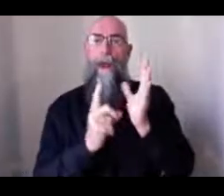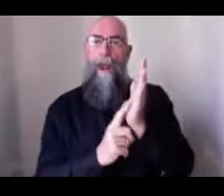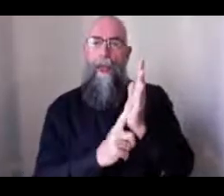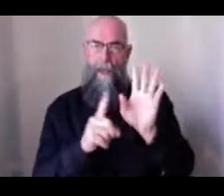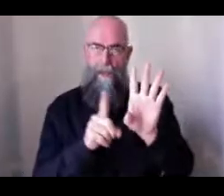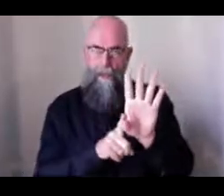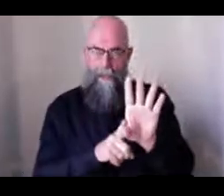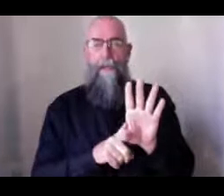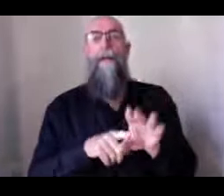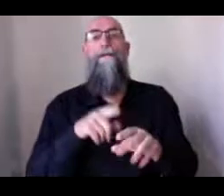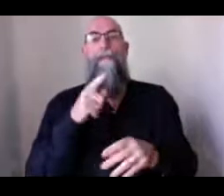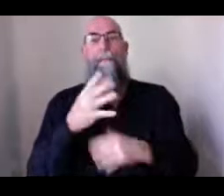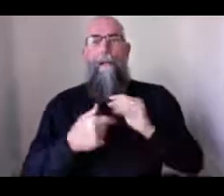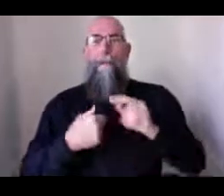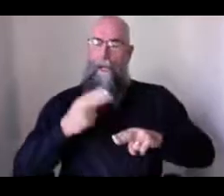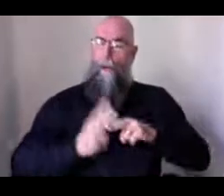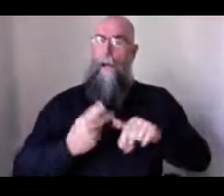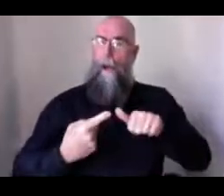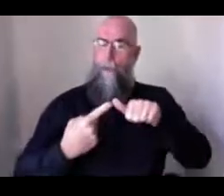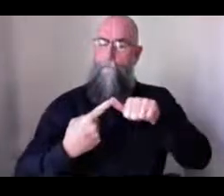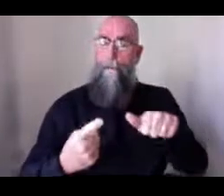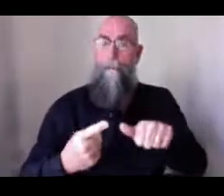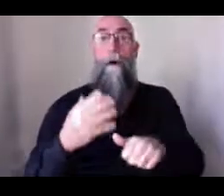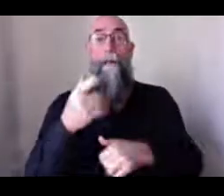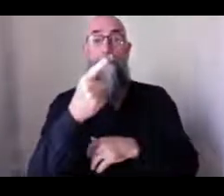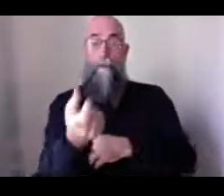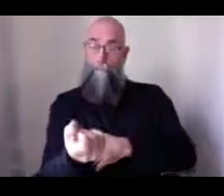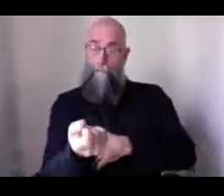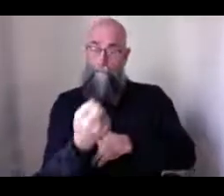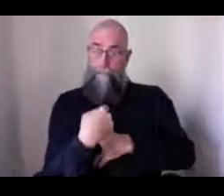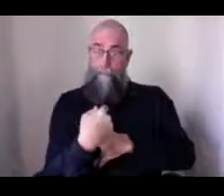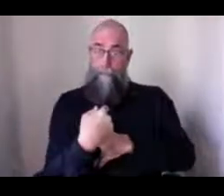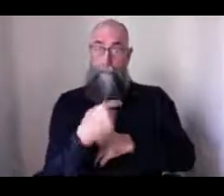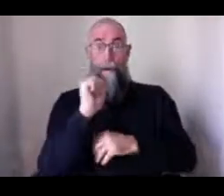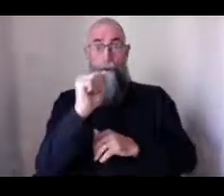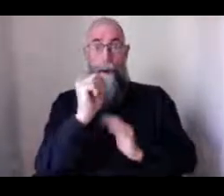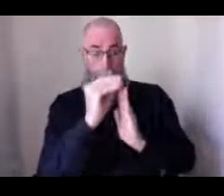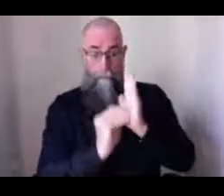notification out to you within 3 weeks of your submitting your application.